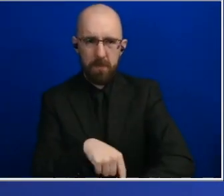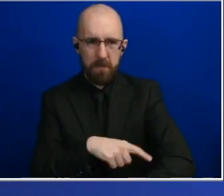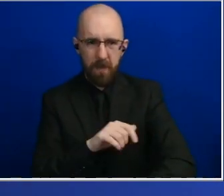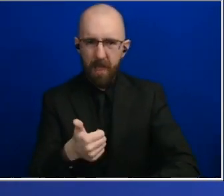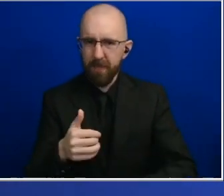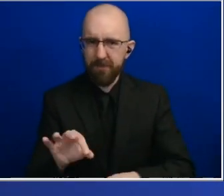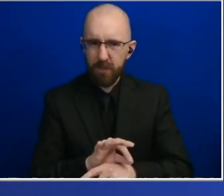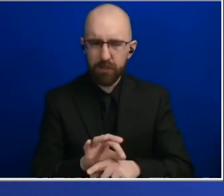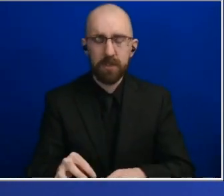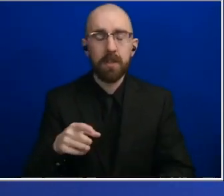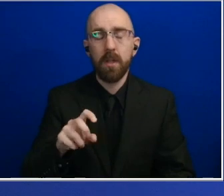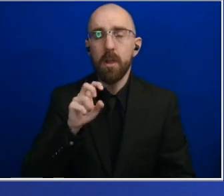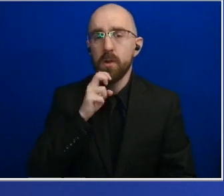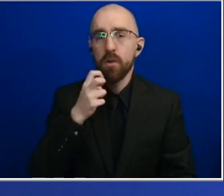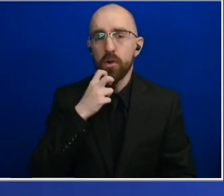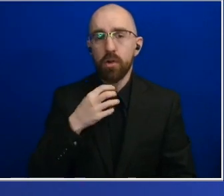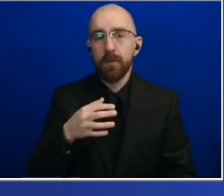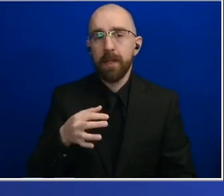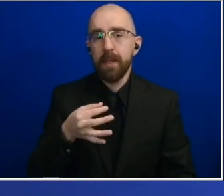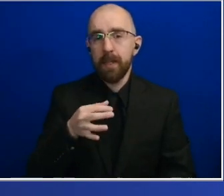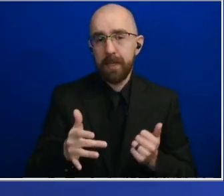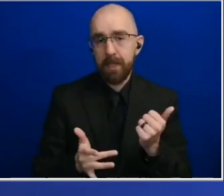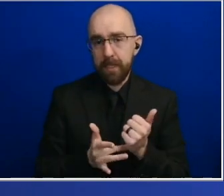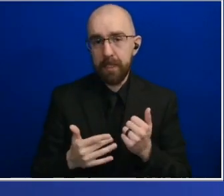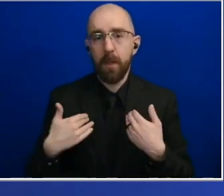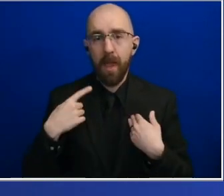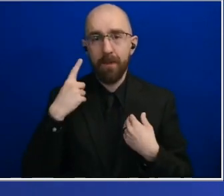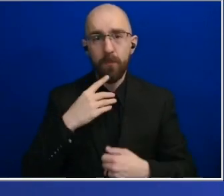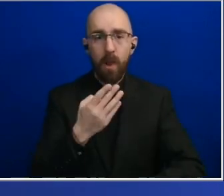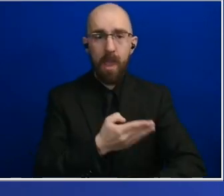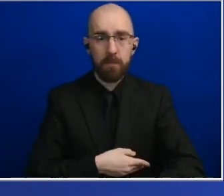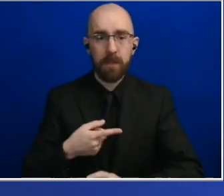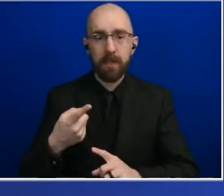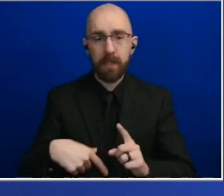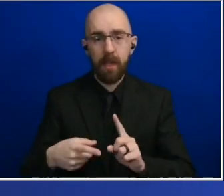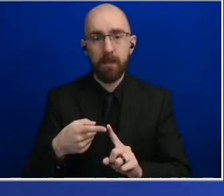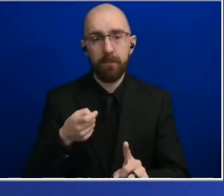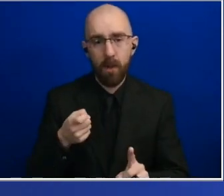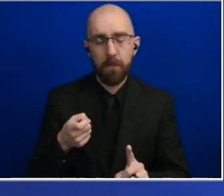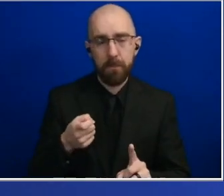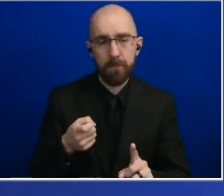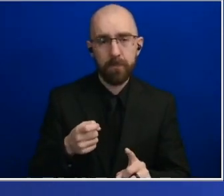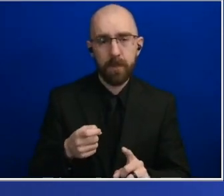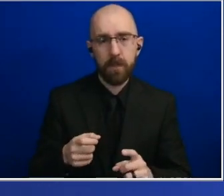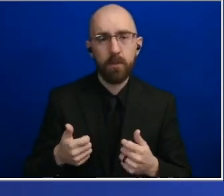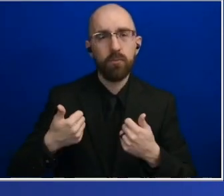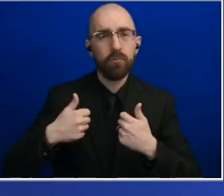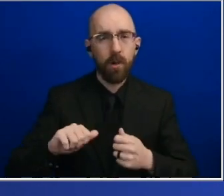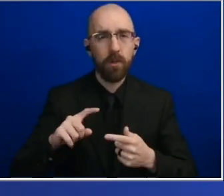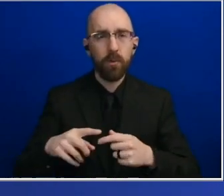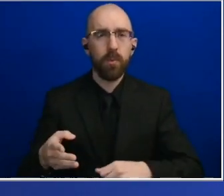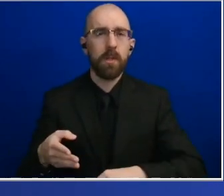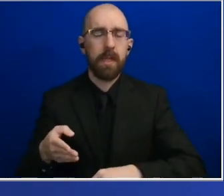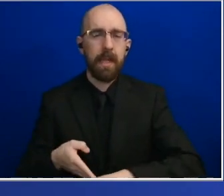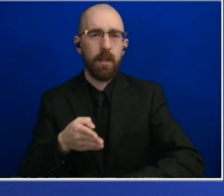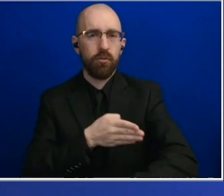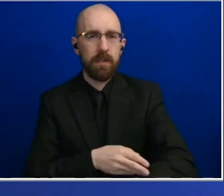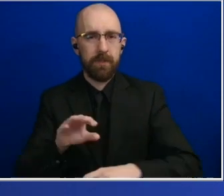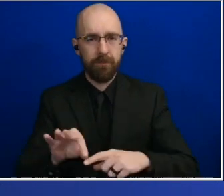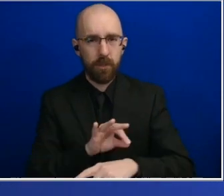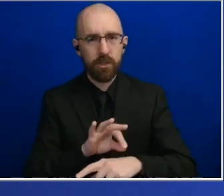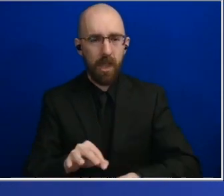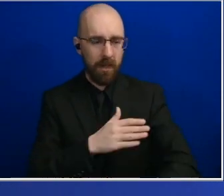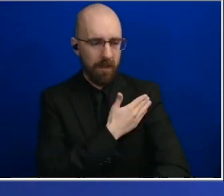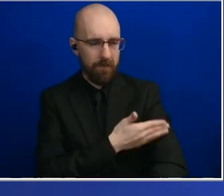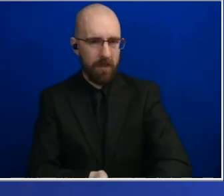techniques that we have for amputees came out of trying to increase the functionality of upper limb prosthetics. And a